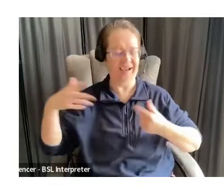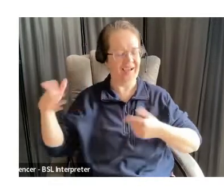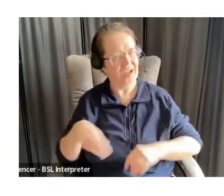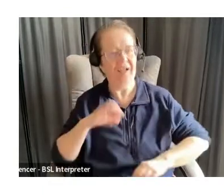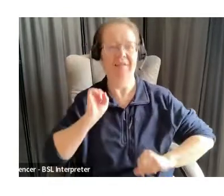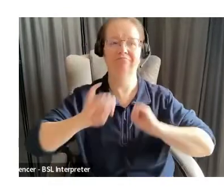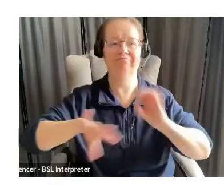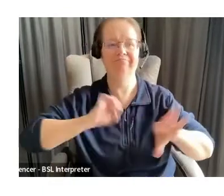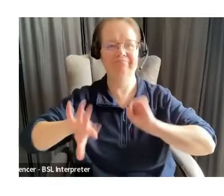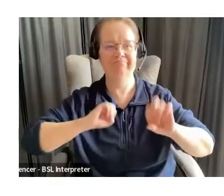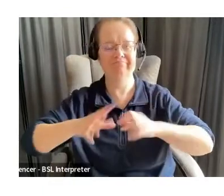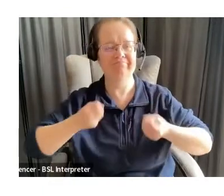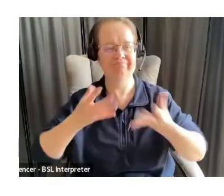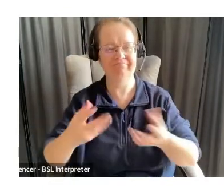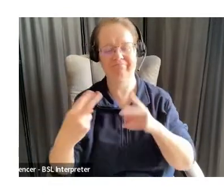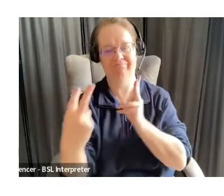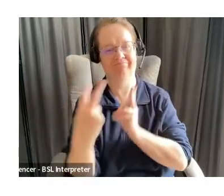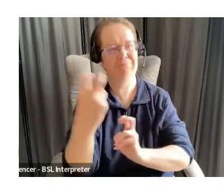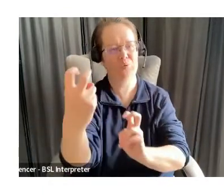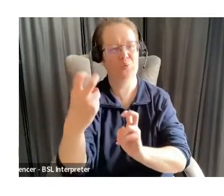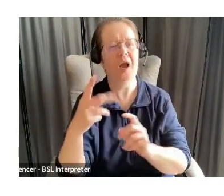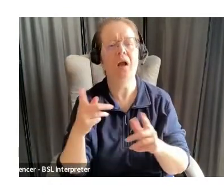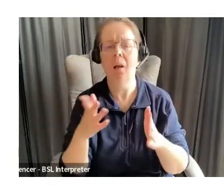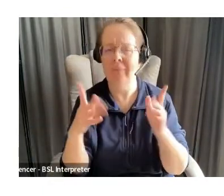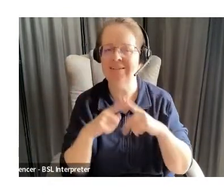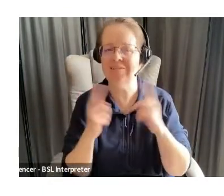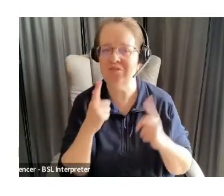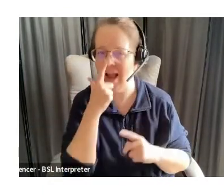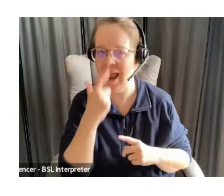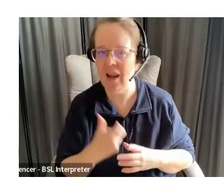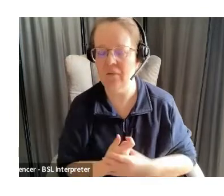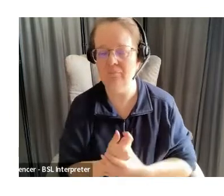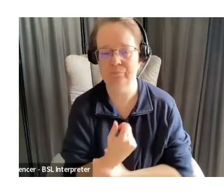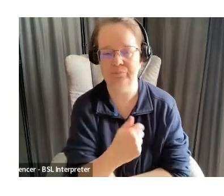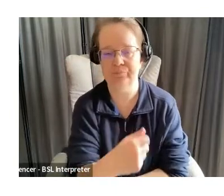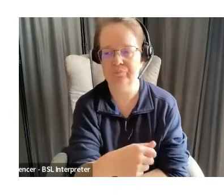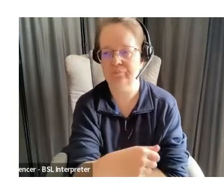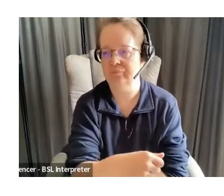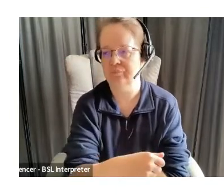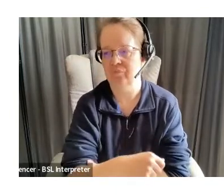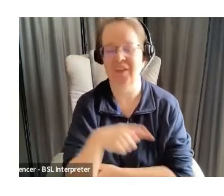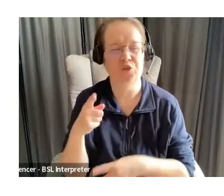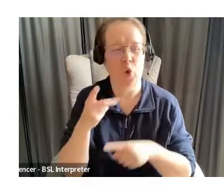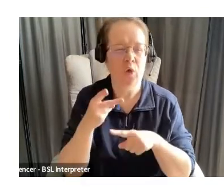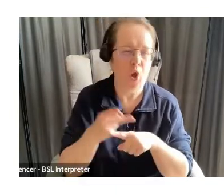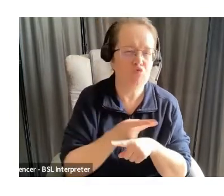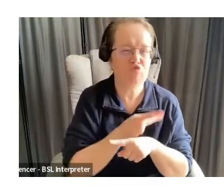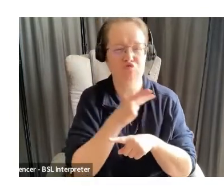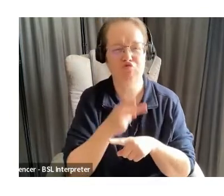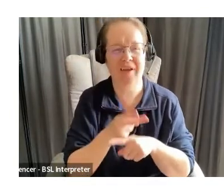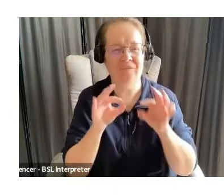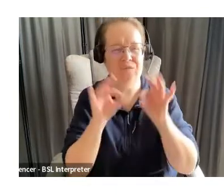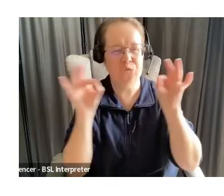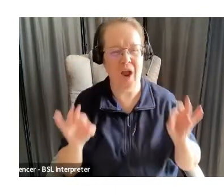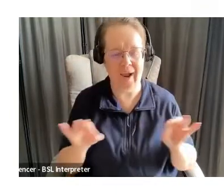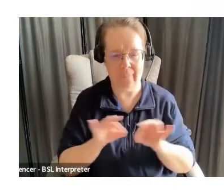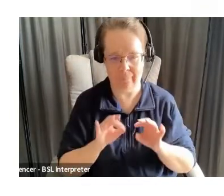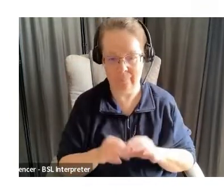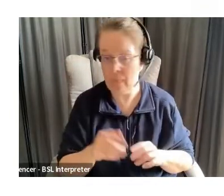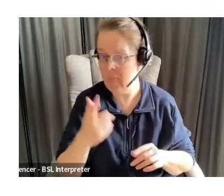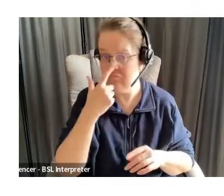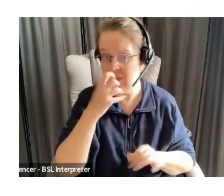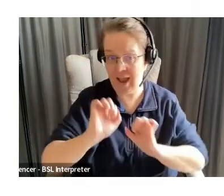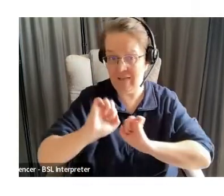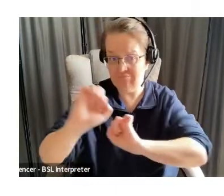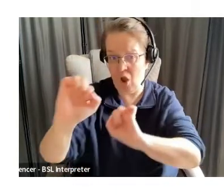then perceiving you, and it can make a difference. So this is just a little reframing exercise. You might be able to come up with your